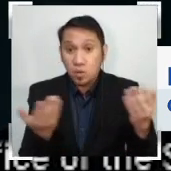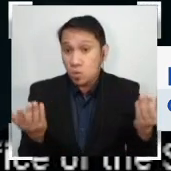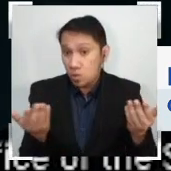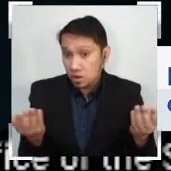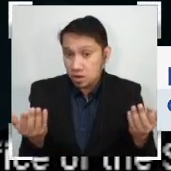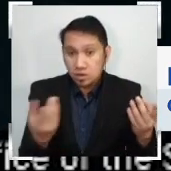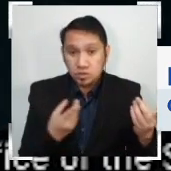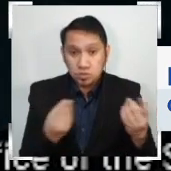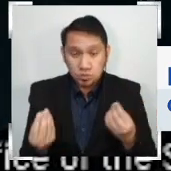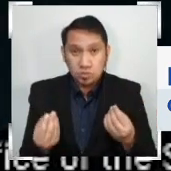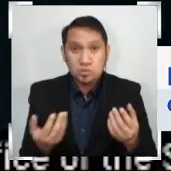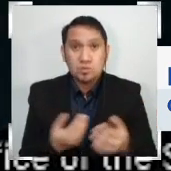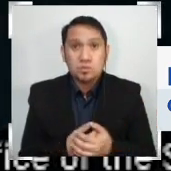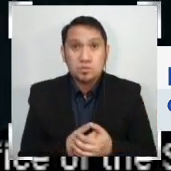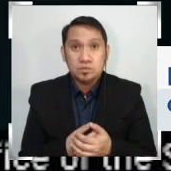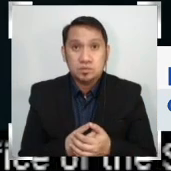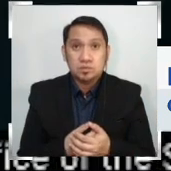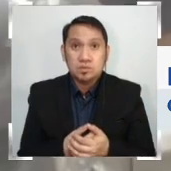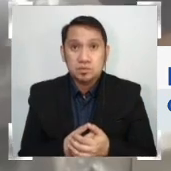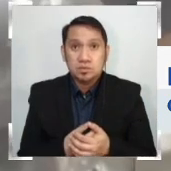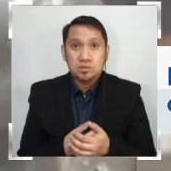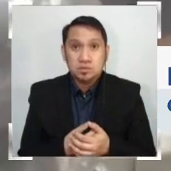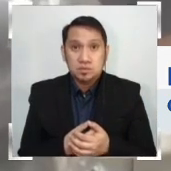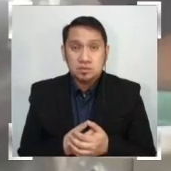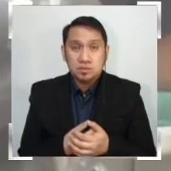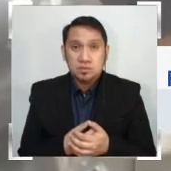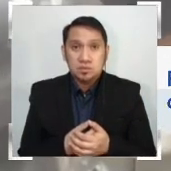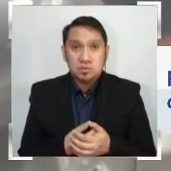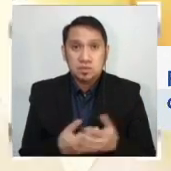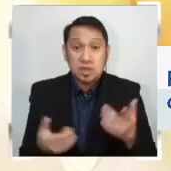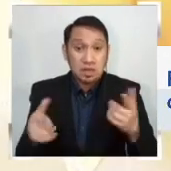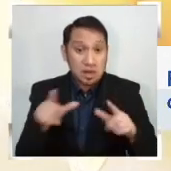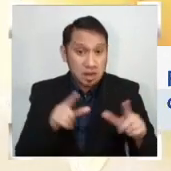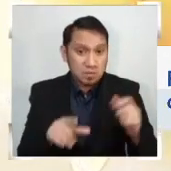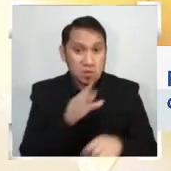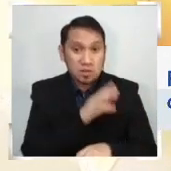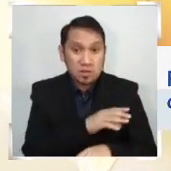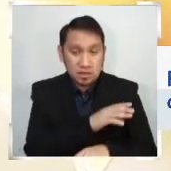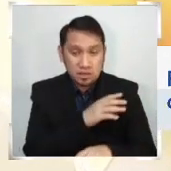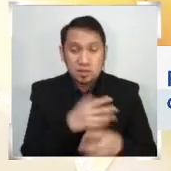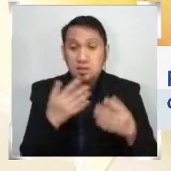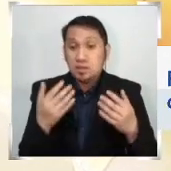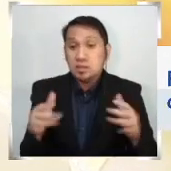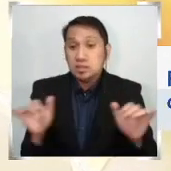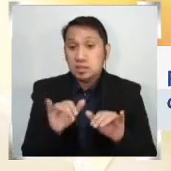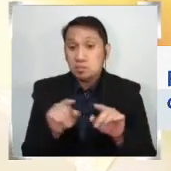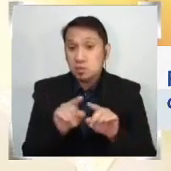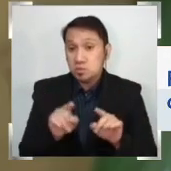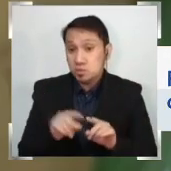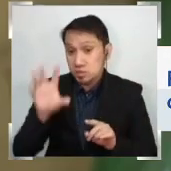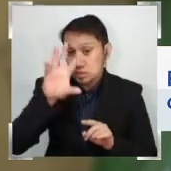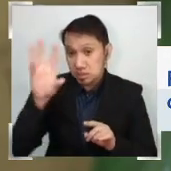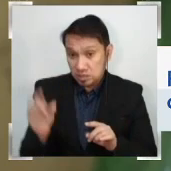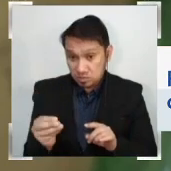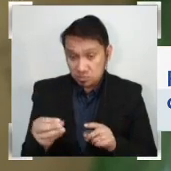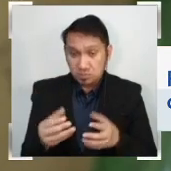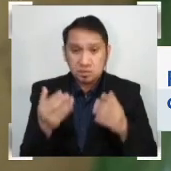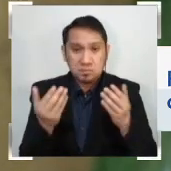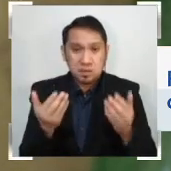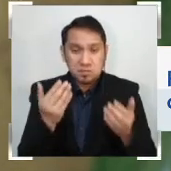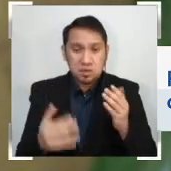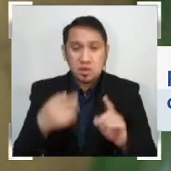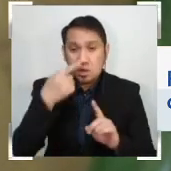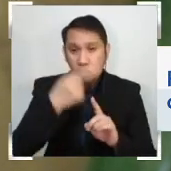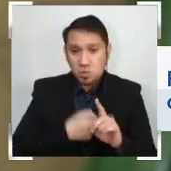officially in a lab setup. Tulad sa South Africa, inaasahan ng Octa Research na magtatagal lang ng isang buwan ng surge dulot